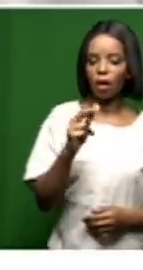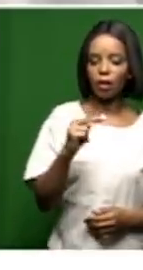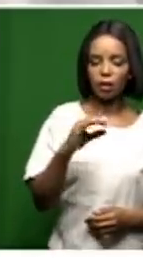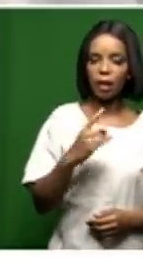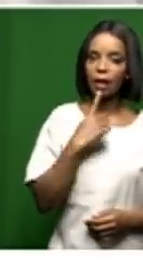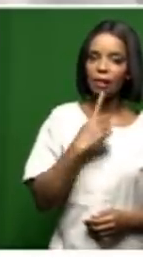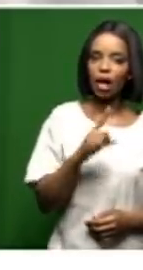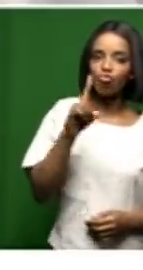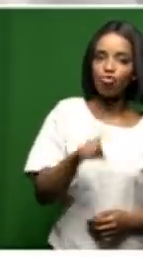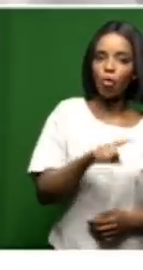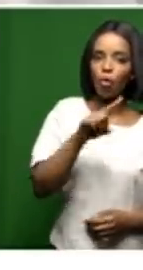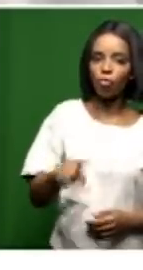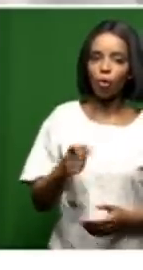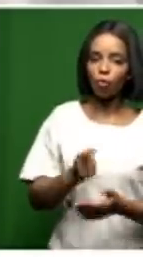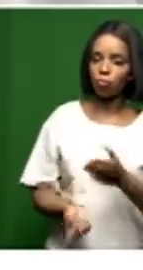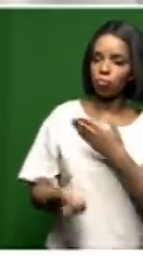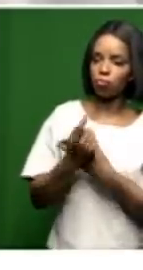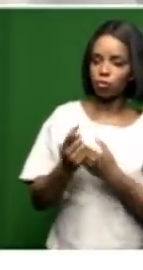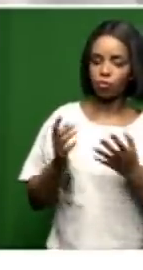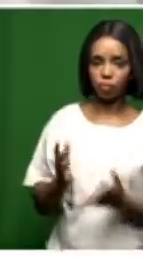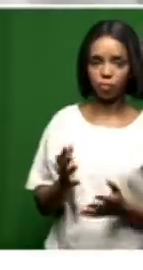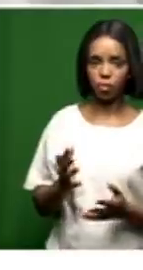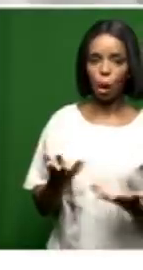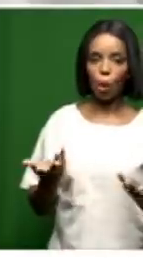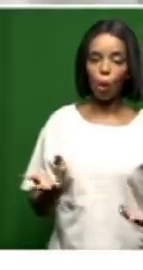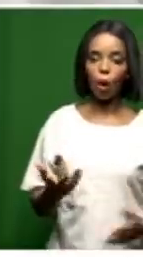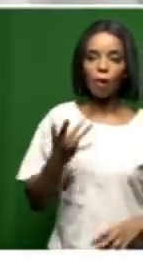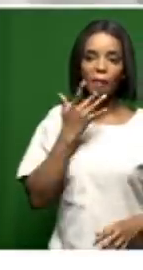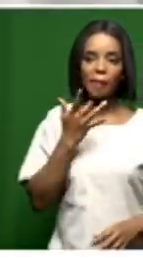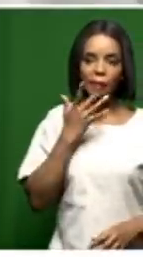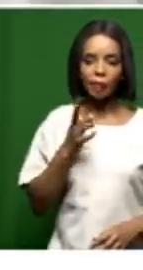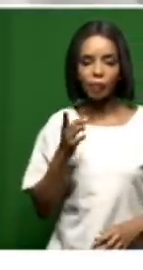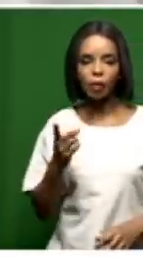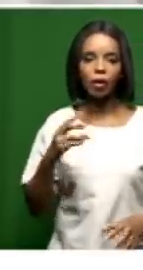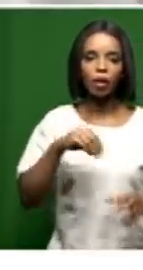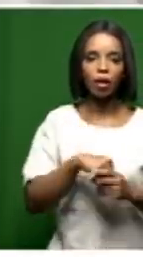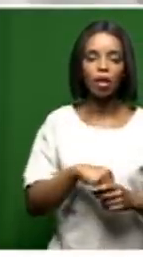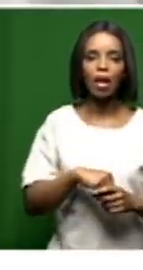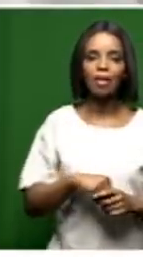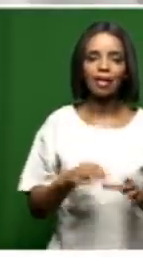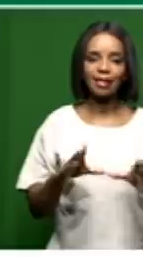simply wrong, perhaps, for he's perceived to be in a faction that is not dominant for the day.